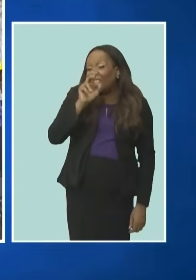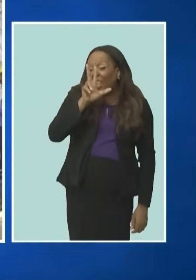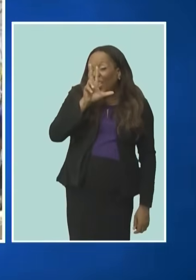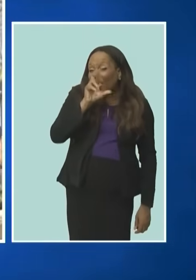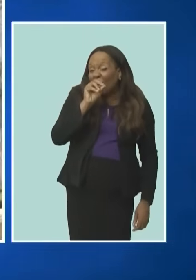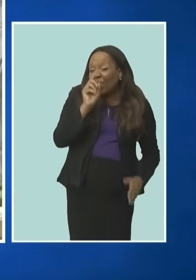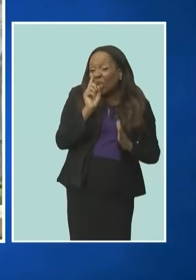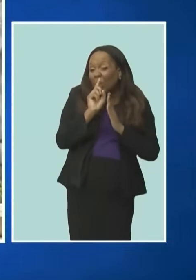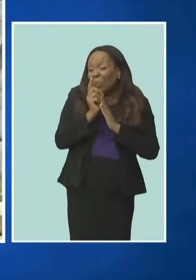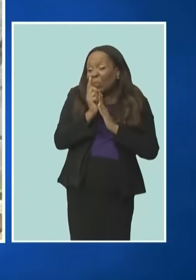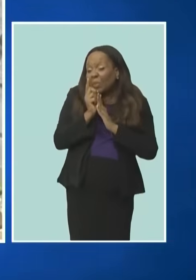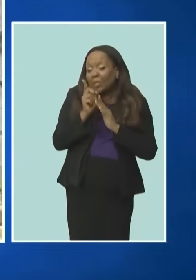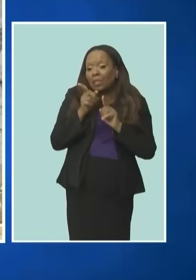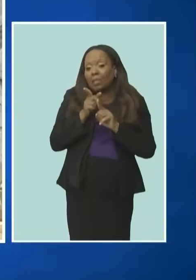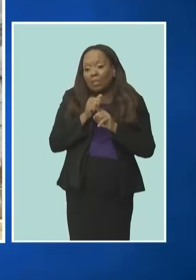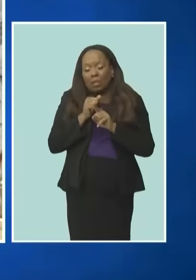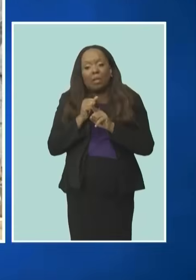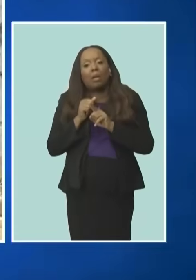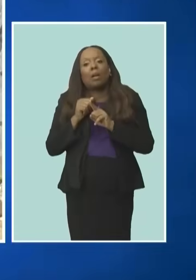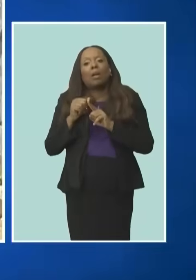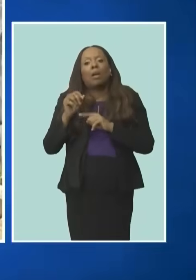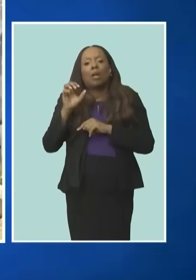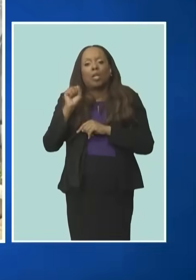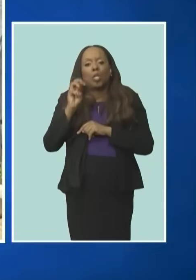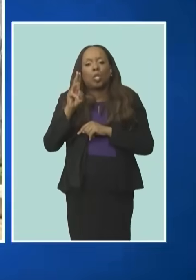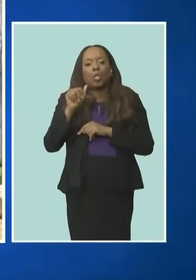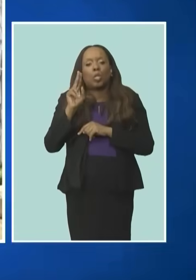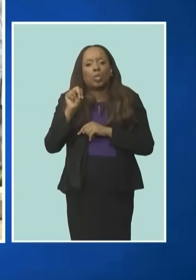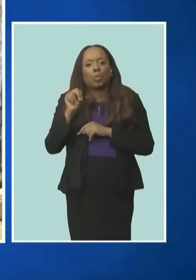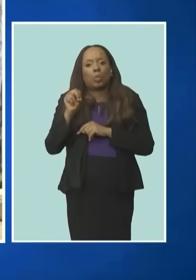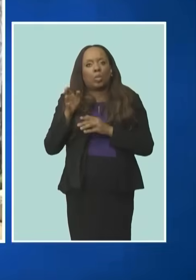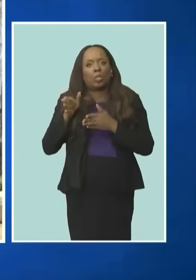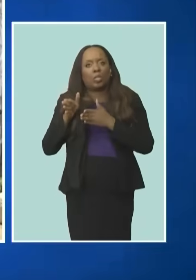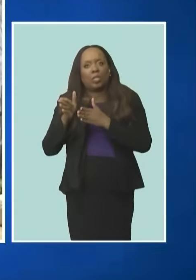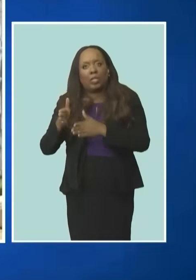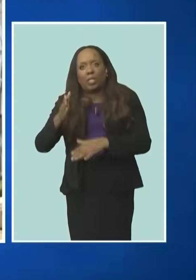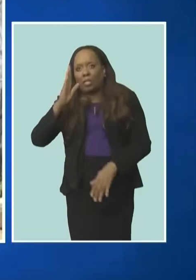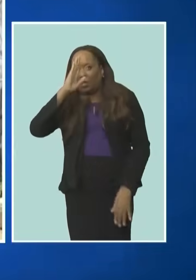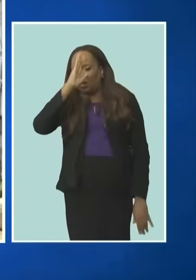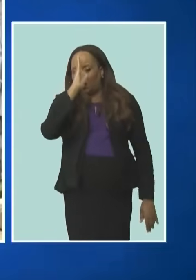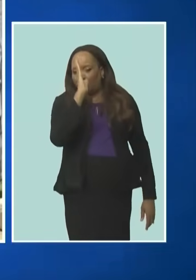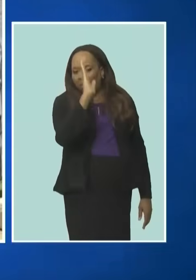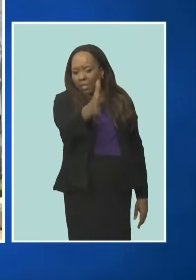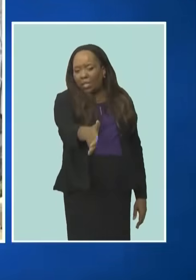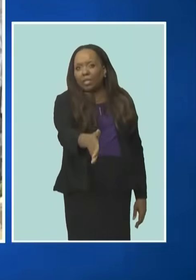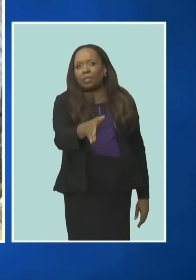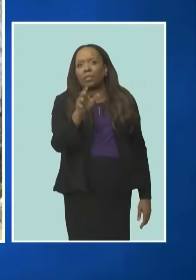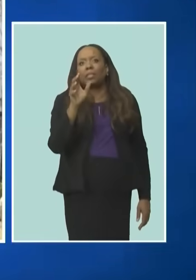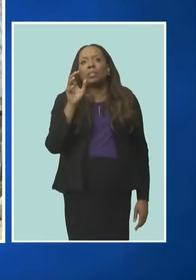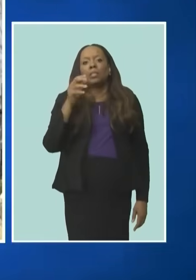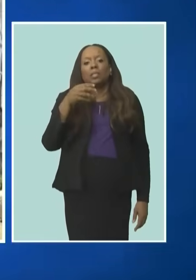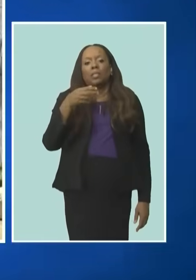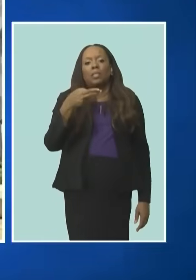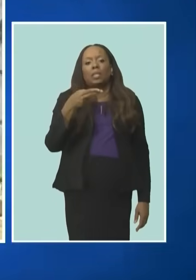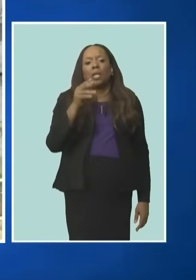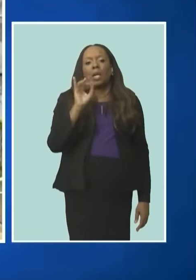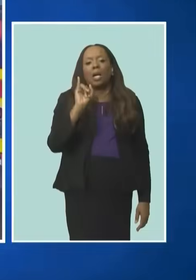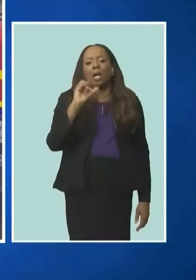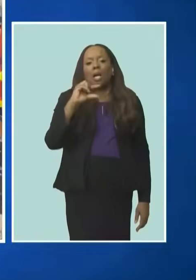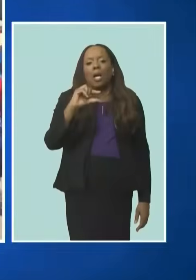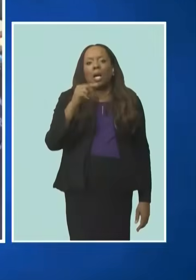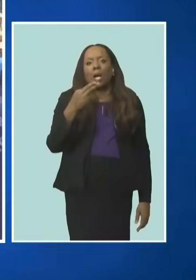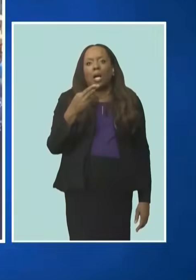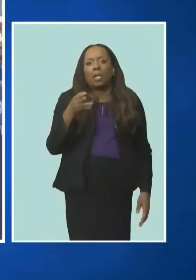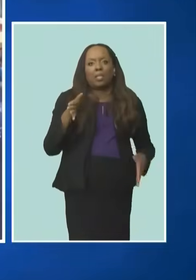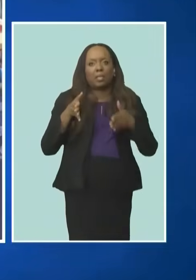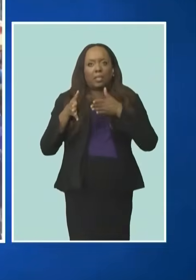Street and Tudor Street to the top junction with High Street. We are pleased to report that the exercise was successful, with